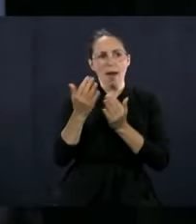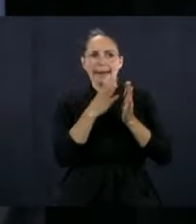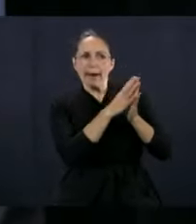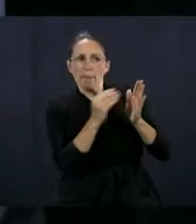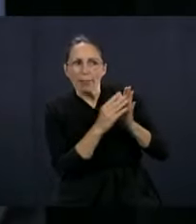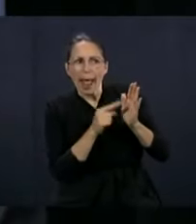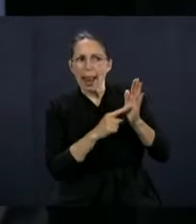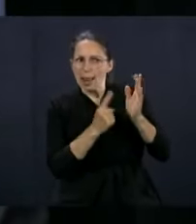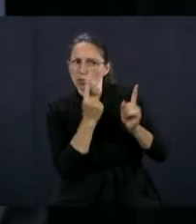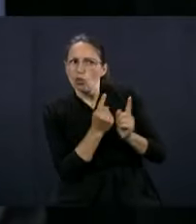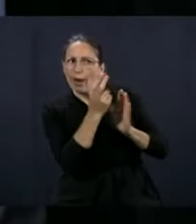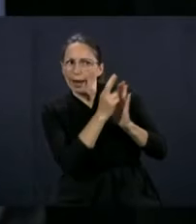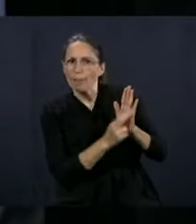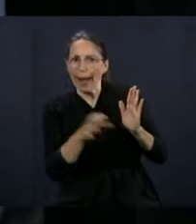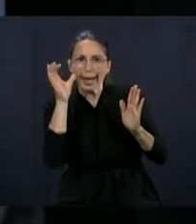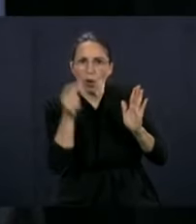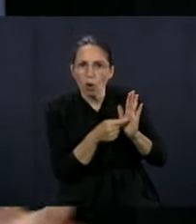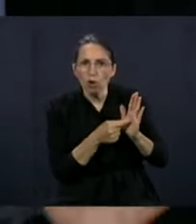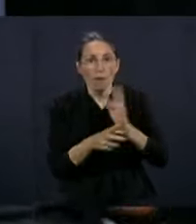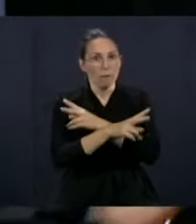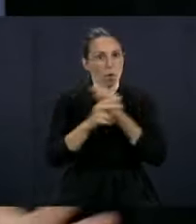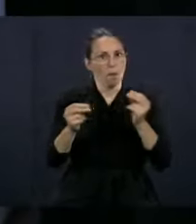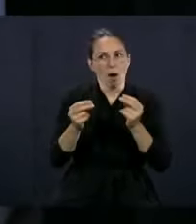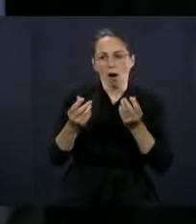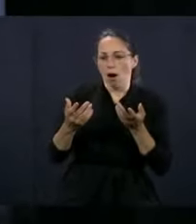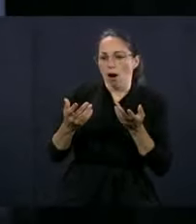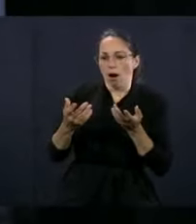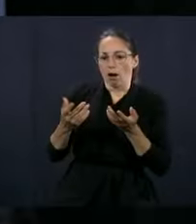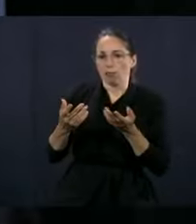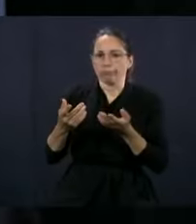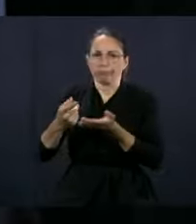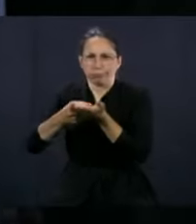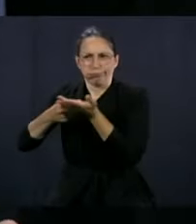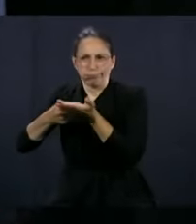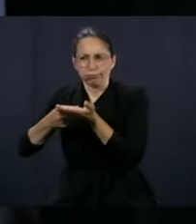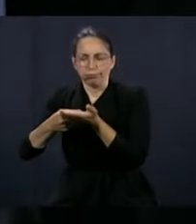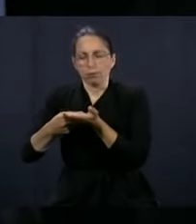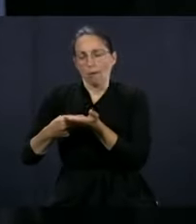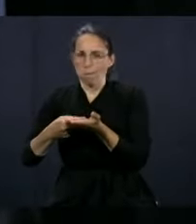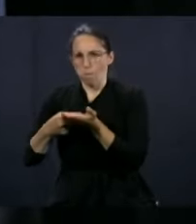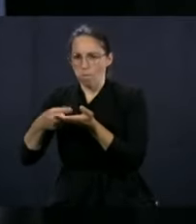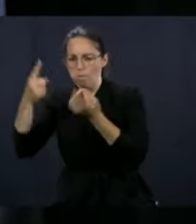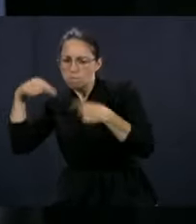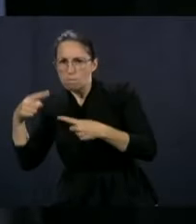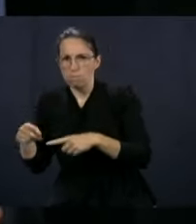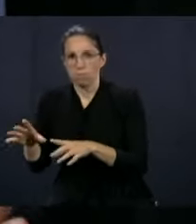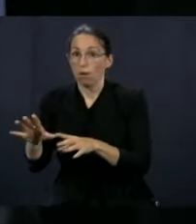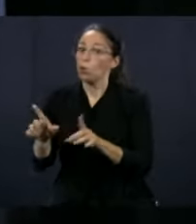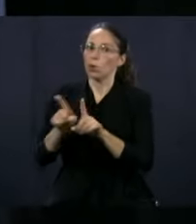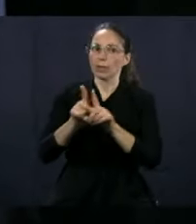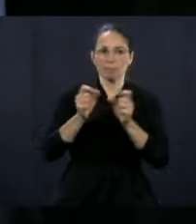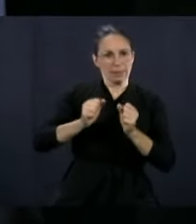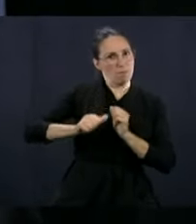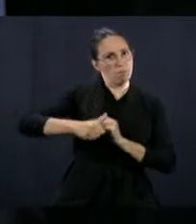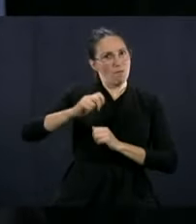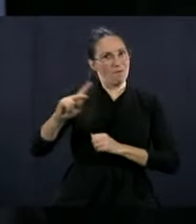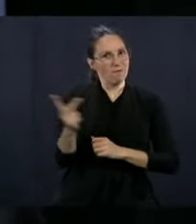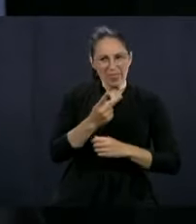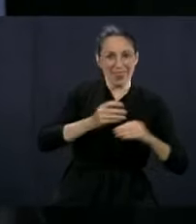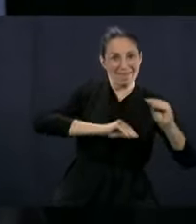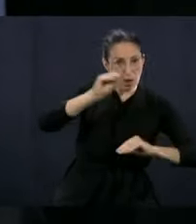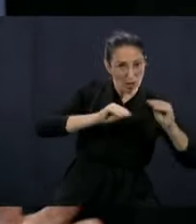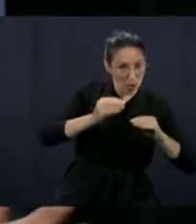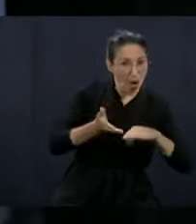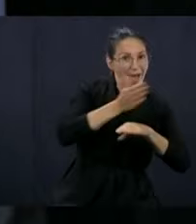make sure that there is no corruption, so that environmental evaluations be done, even if they are done more quickly. I'm certain that we